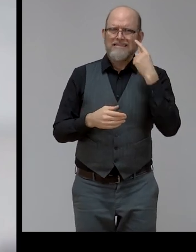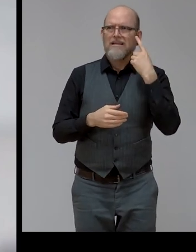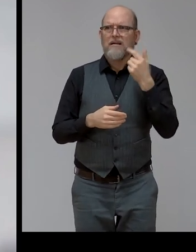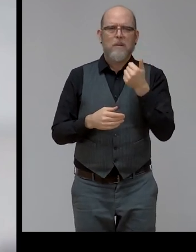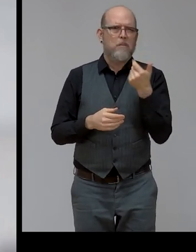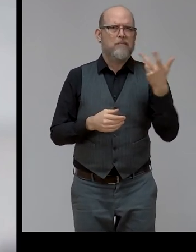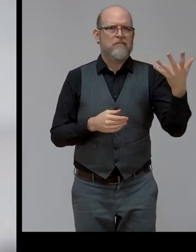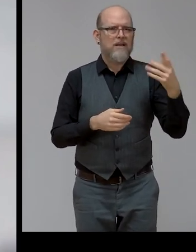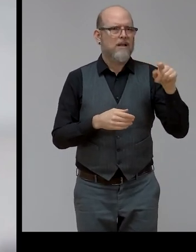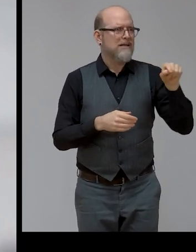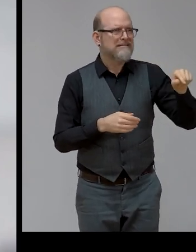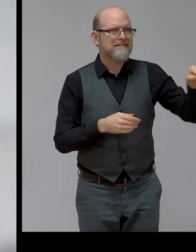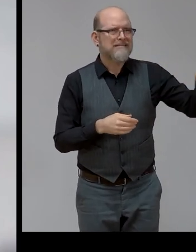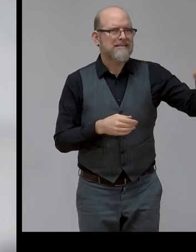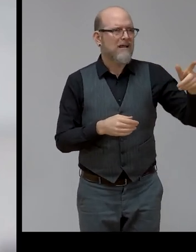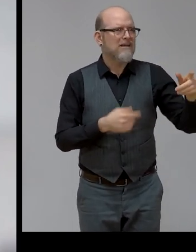support.